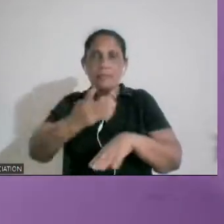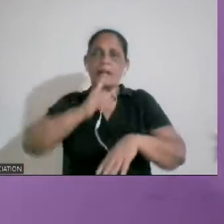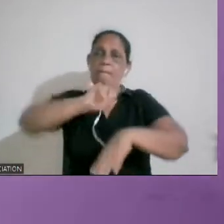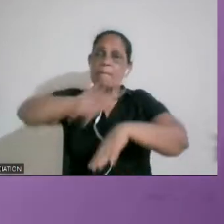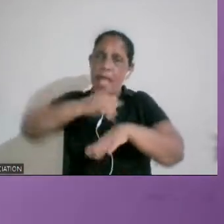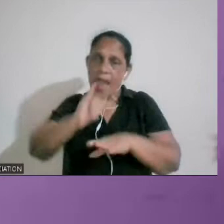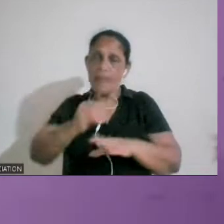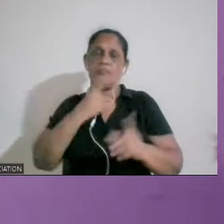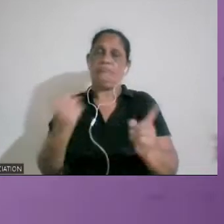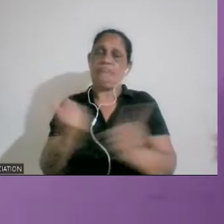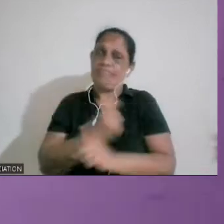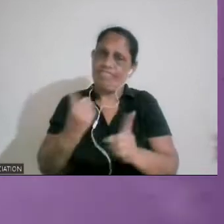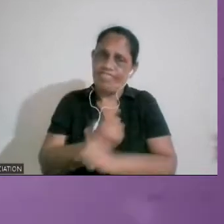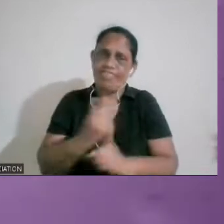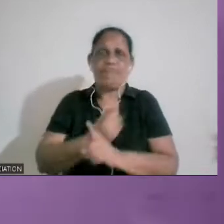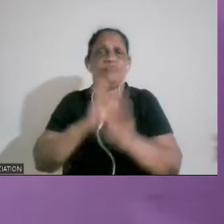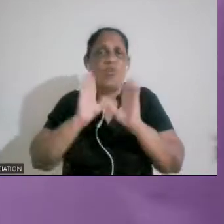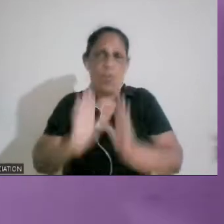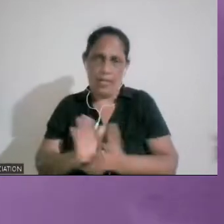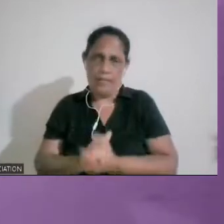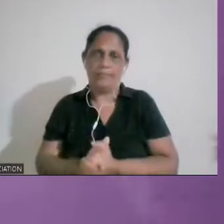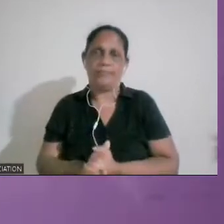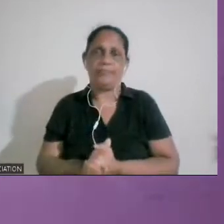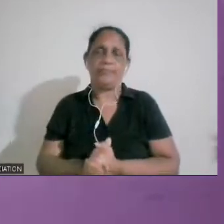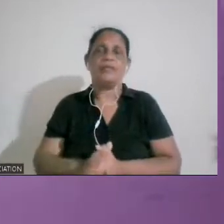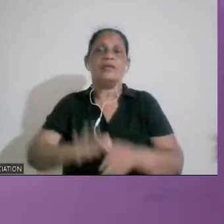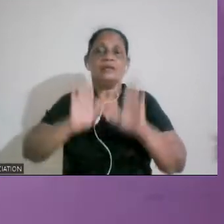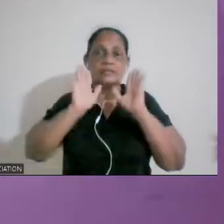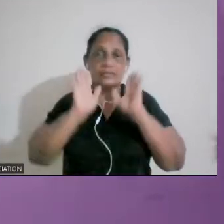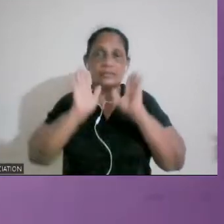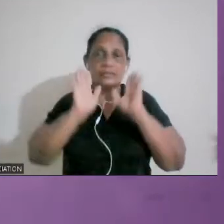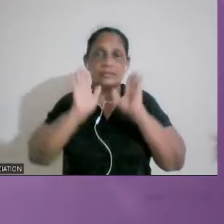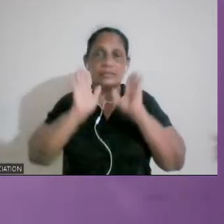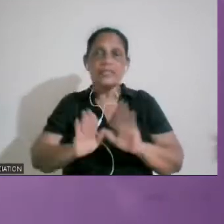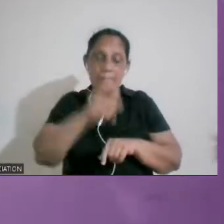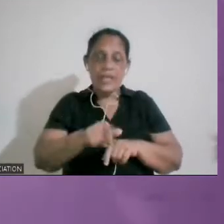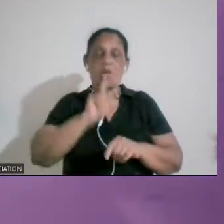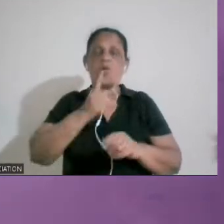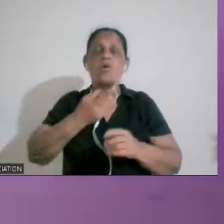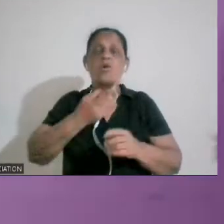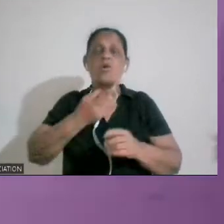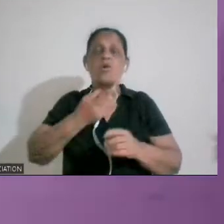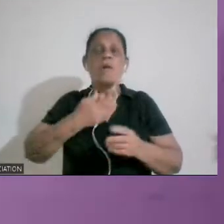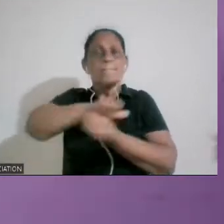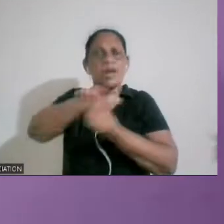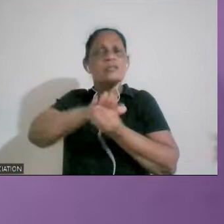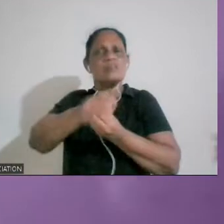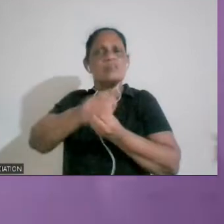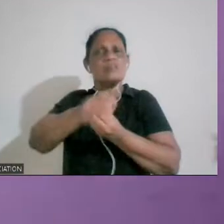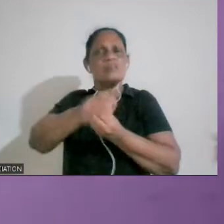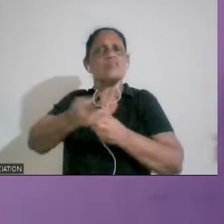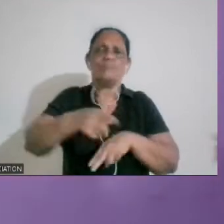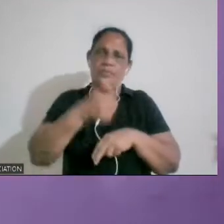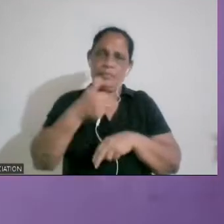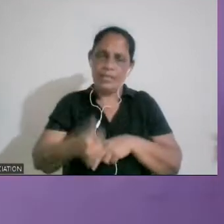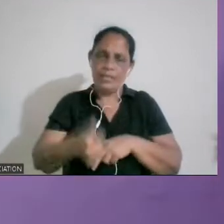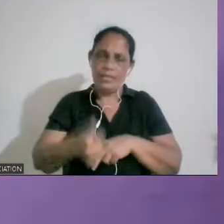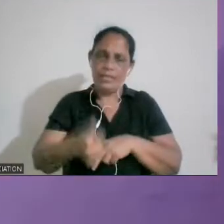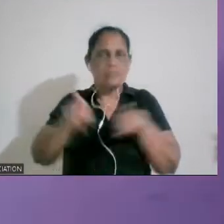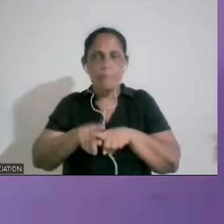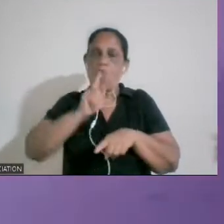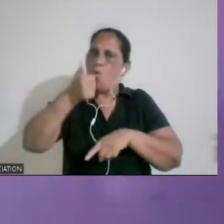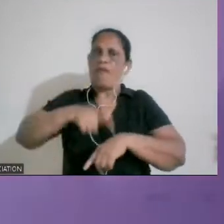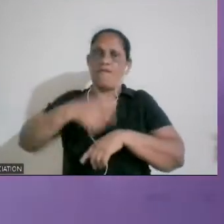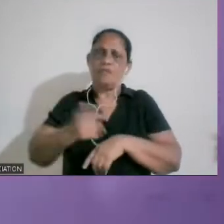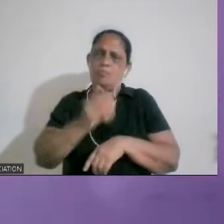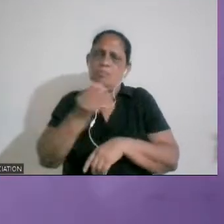is a great option actually. It's a little more expensive than the disposable pad, but it lasts much longer, so it's